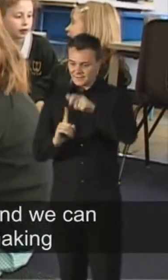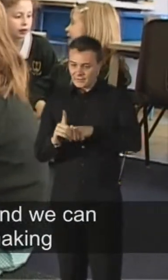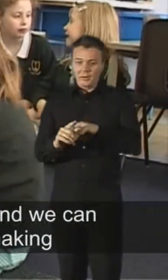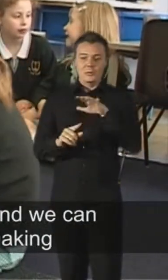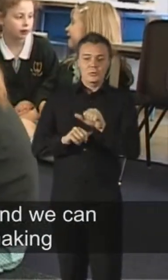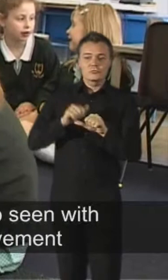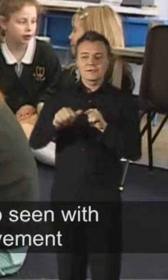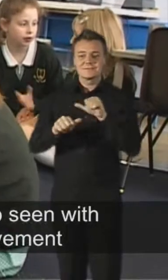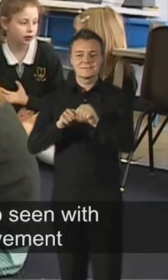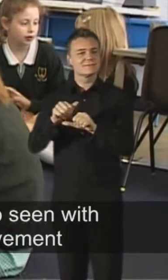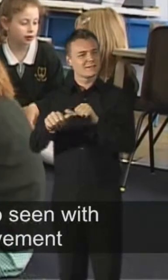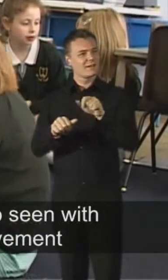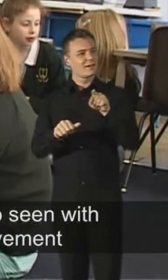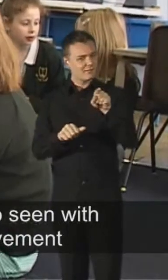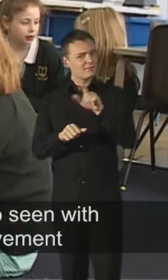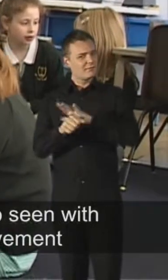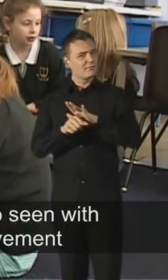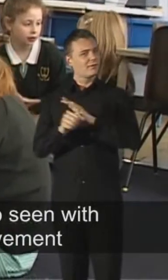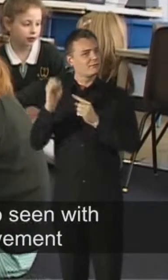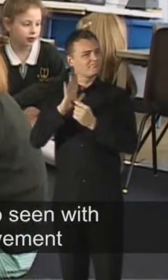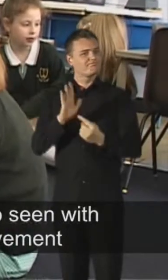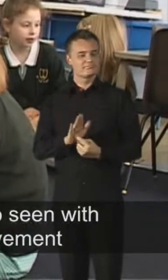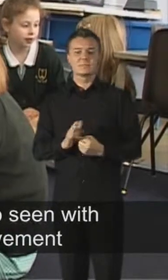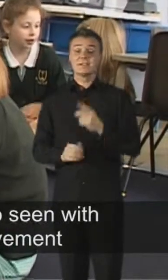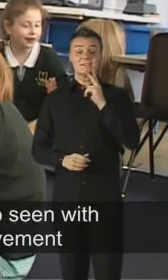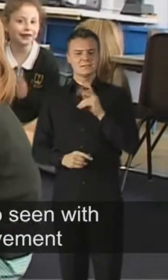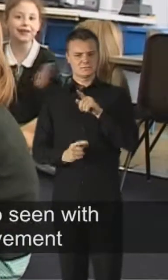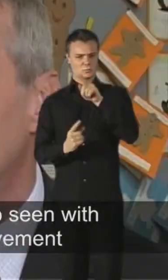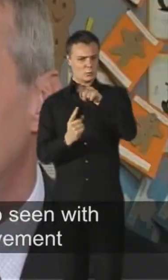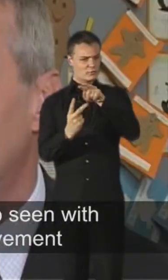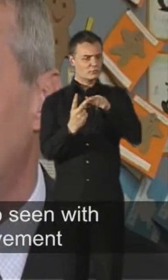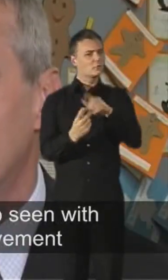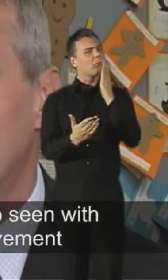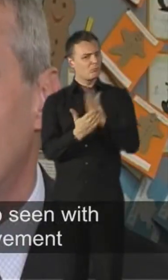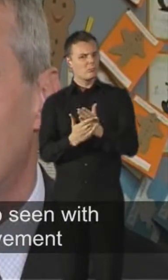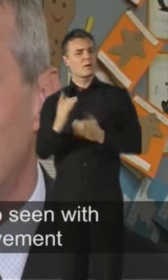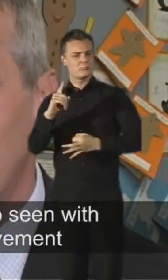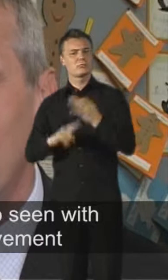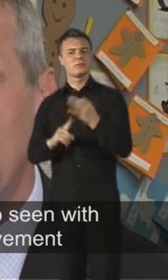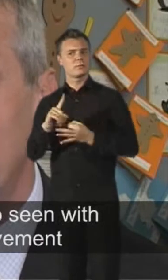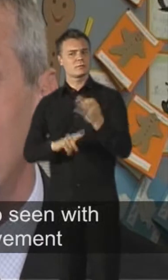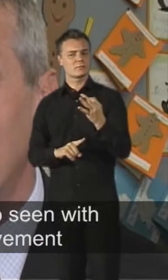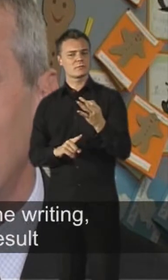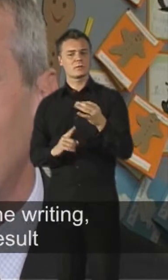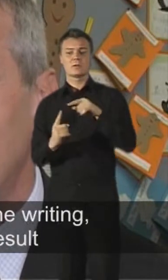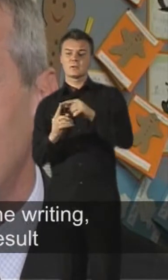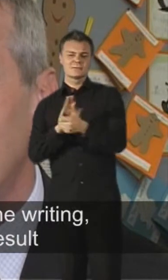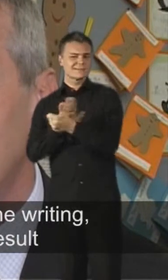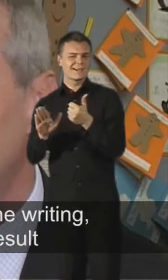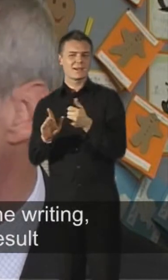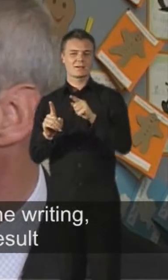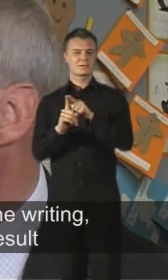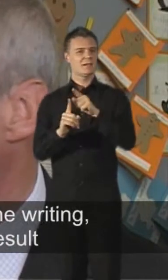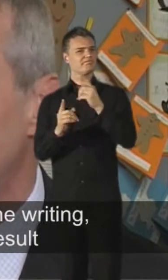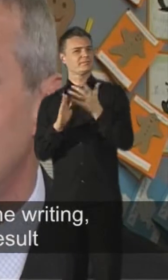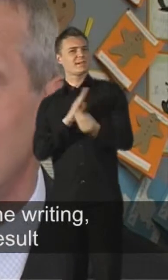progress they're making in those important areas. We've also seen with one or two children a marked improvement in the skills,